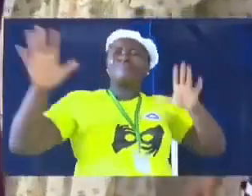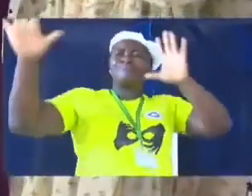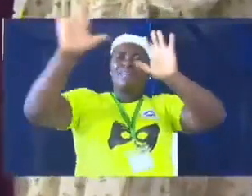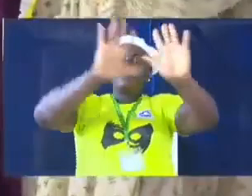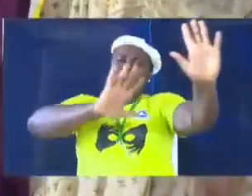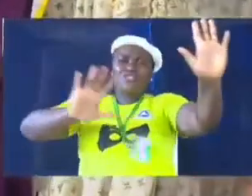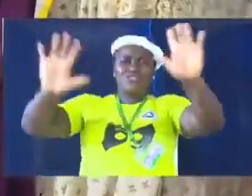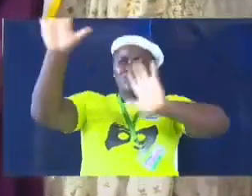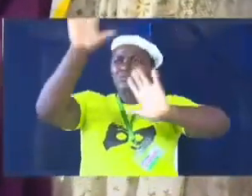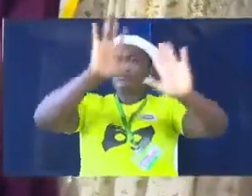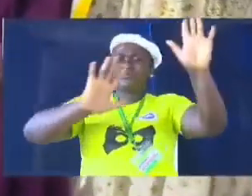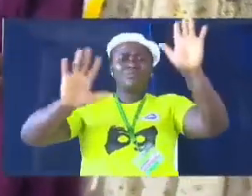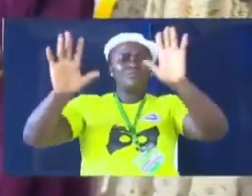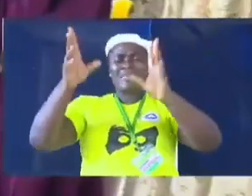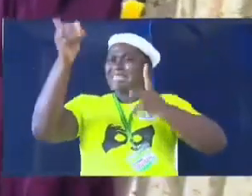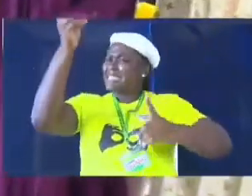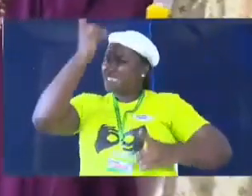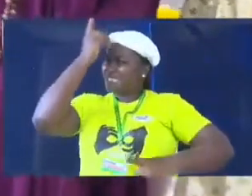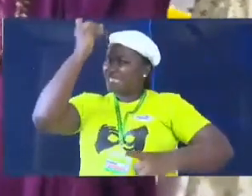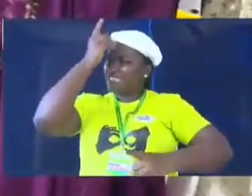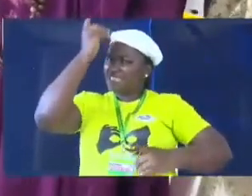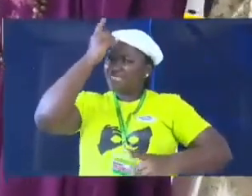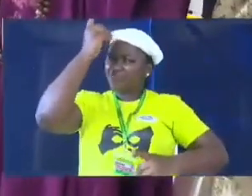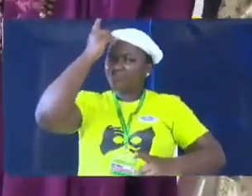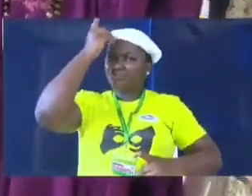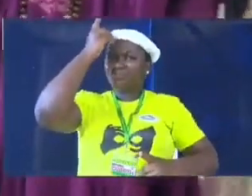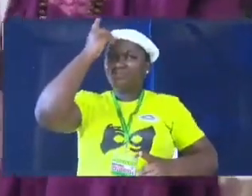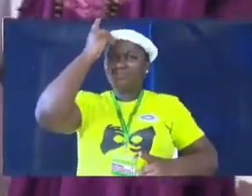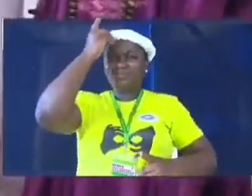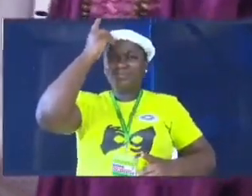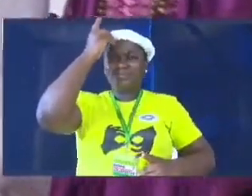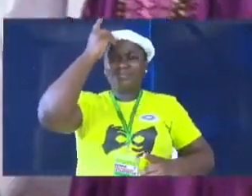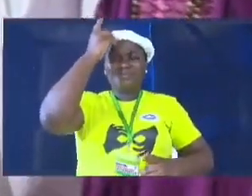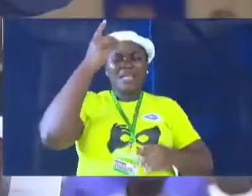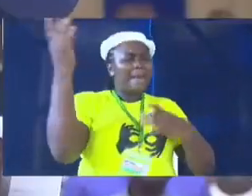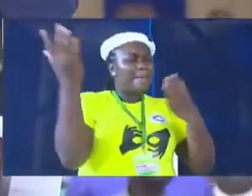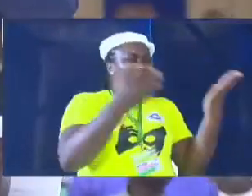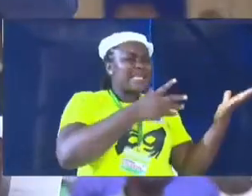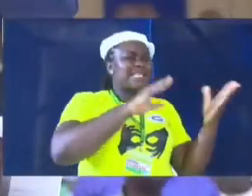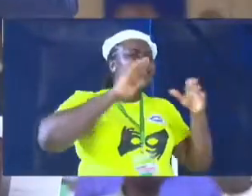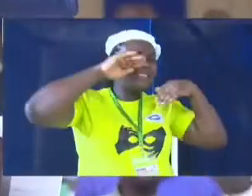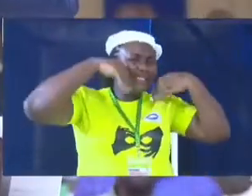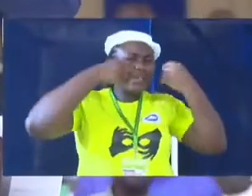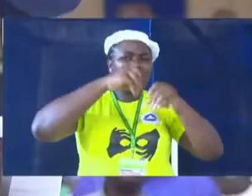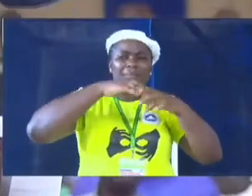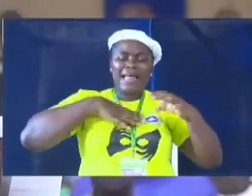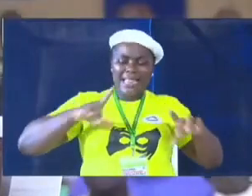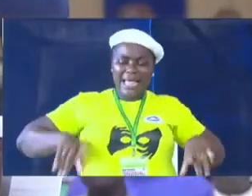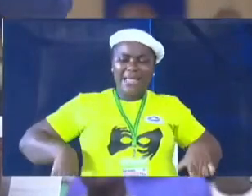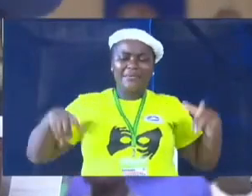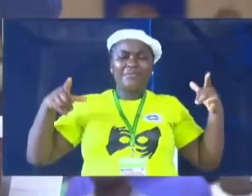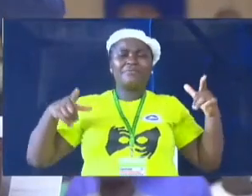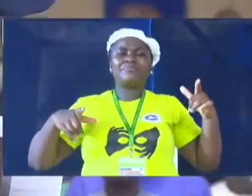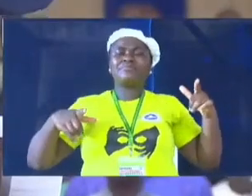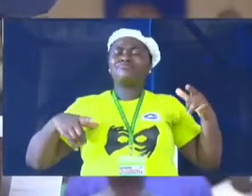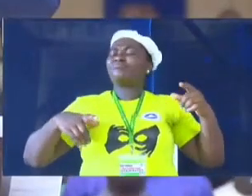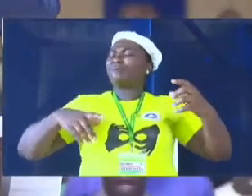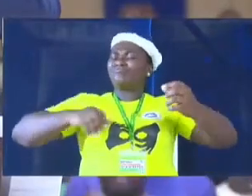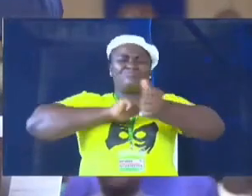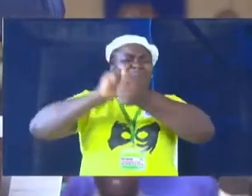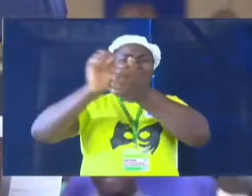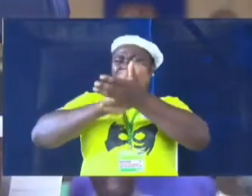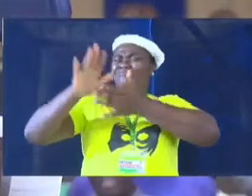affliction, disease, bringing shame in my life, catch fire.